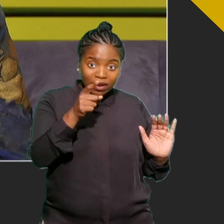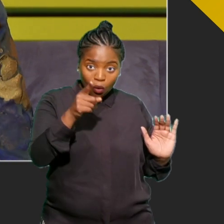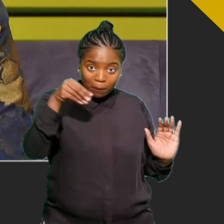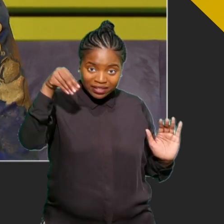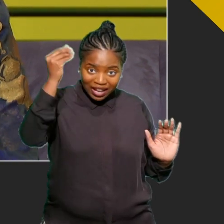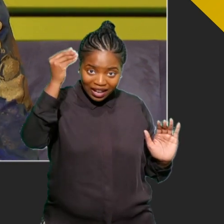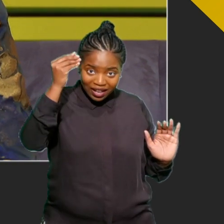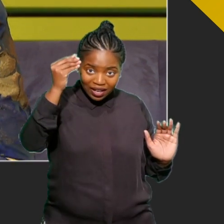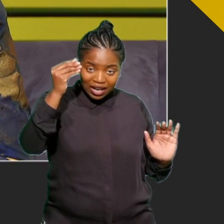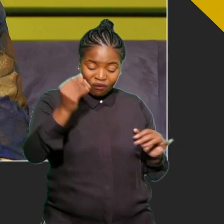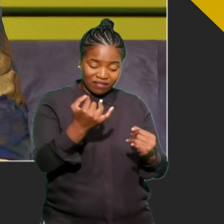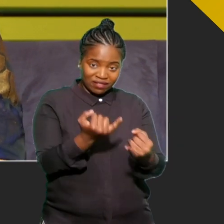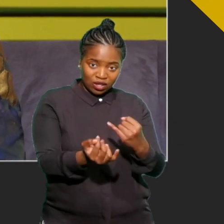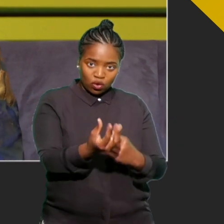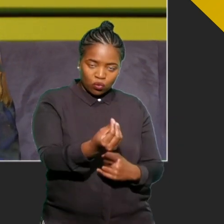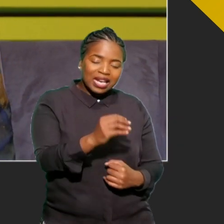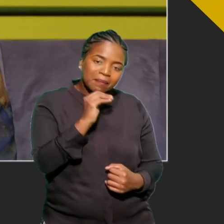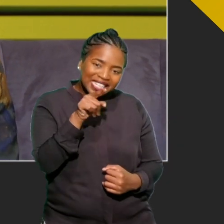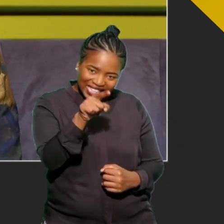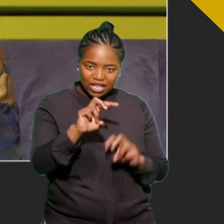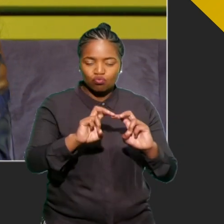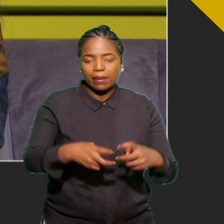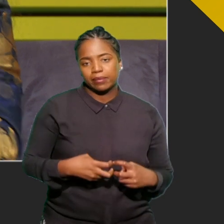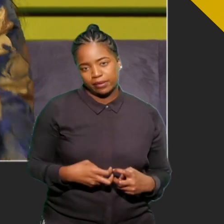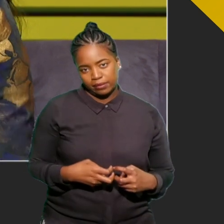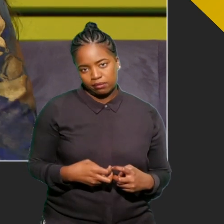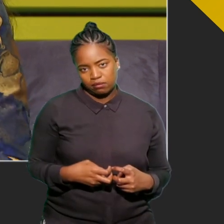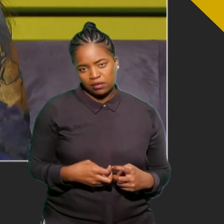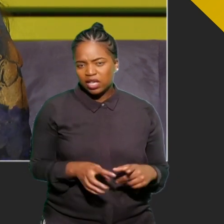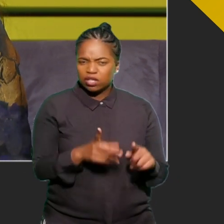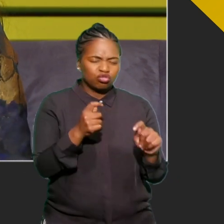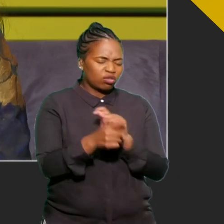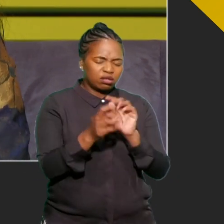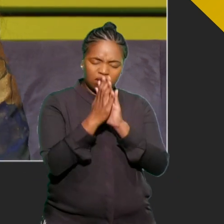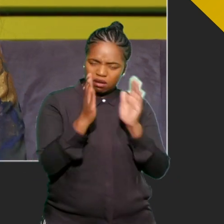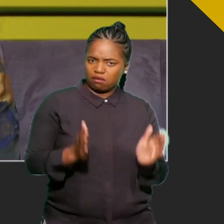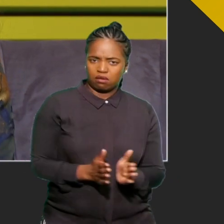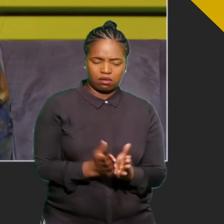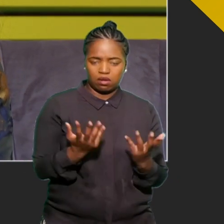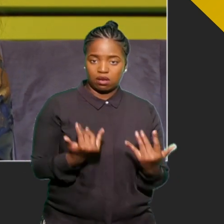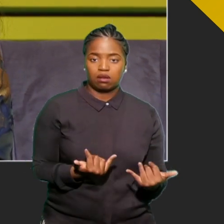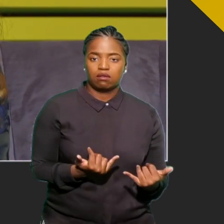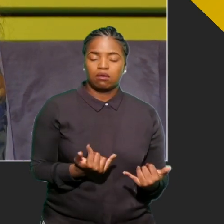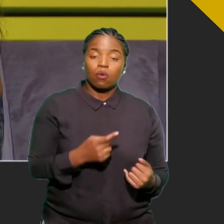Sexual Offences and Related Matters Amendment Act, it's changed everything. It